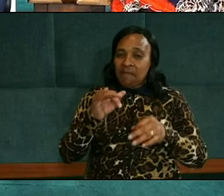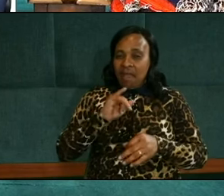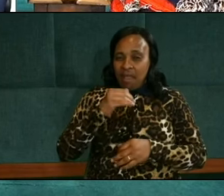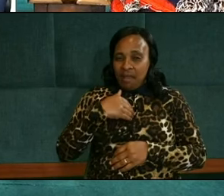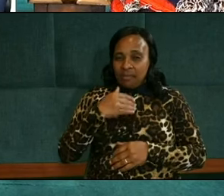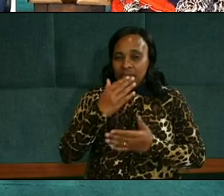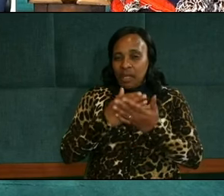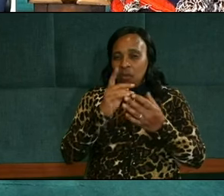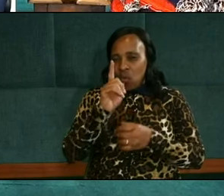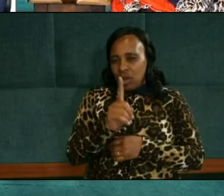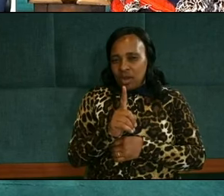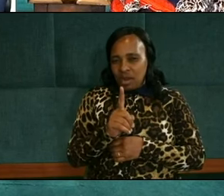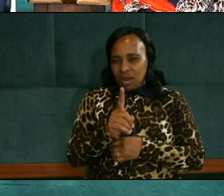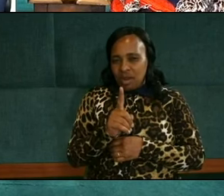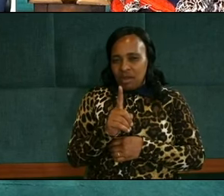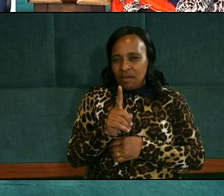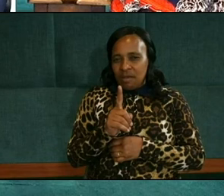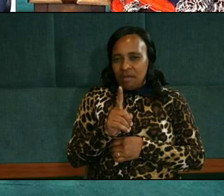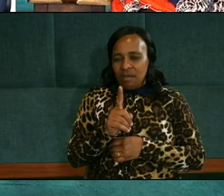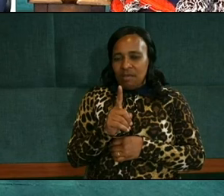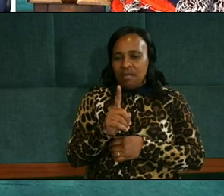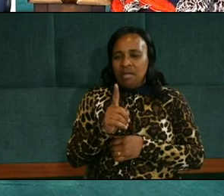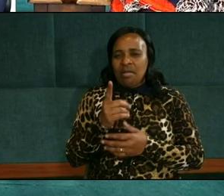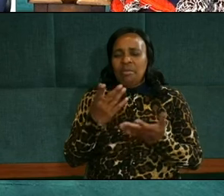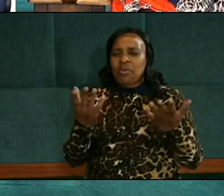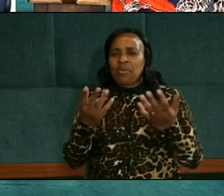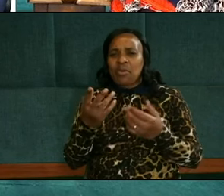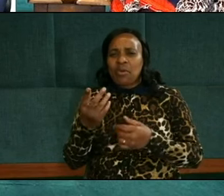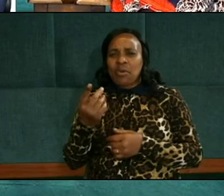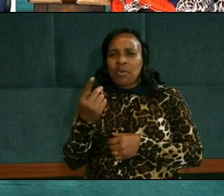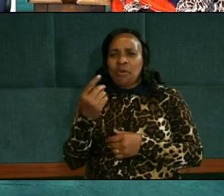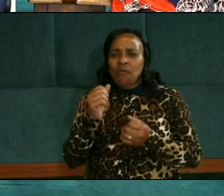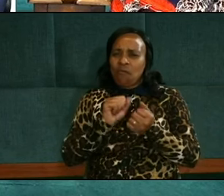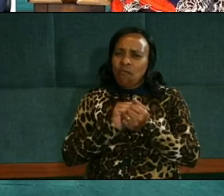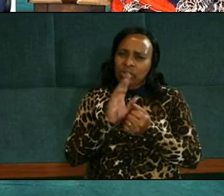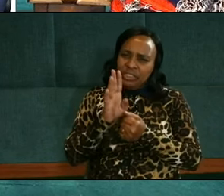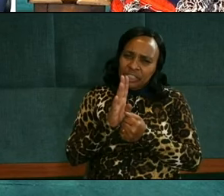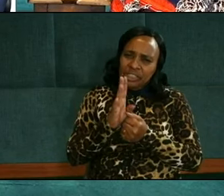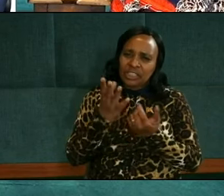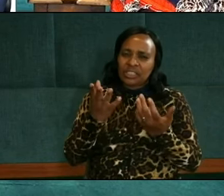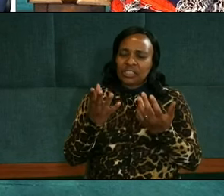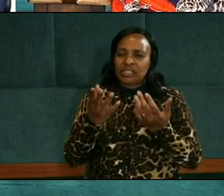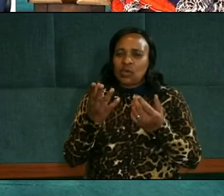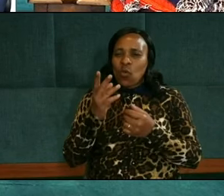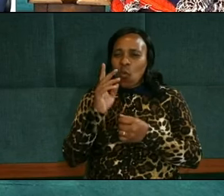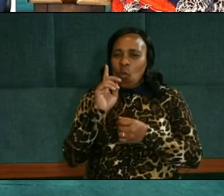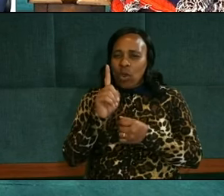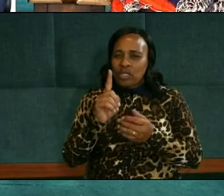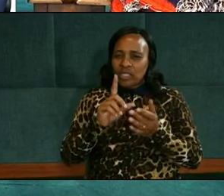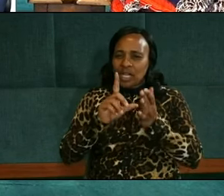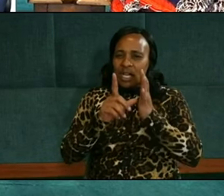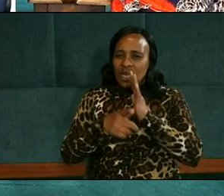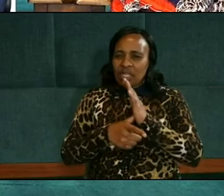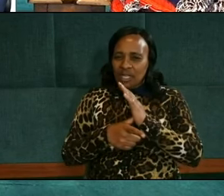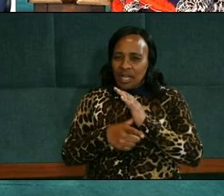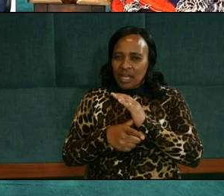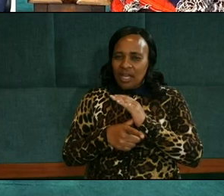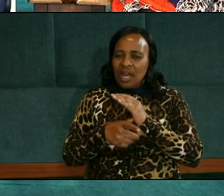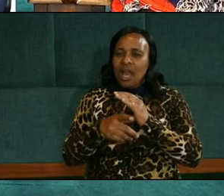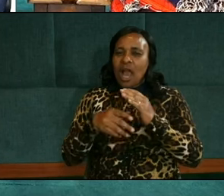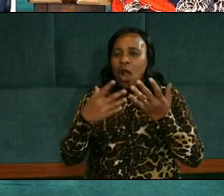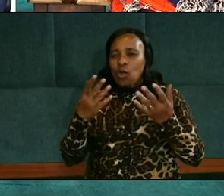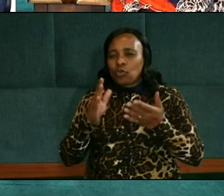maybe even an iPhone 14. Months later, they've bought the